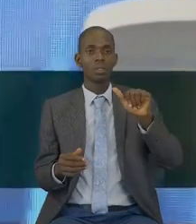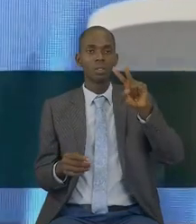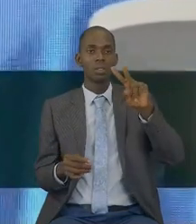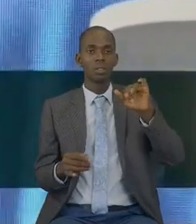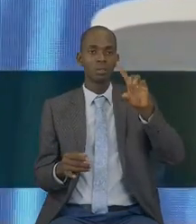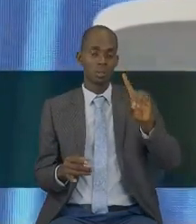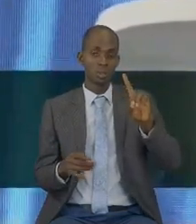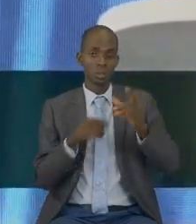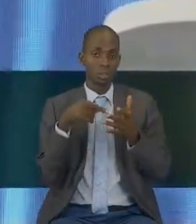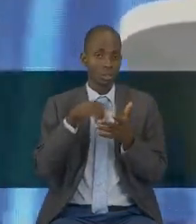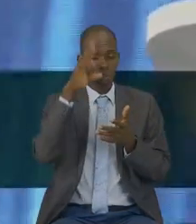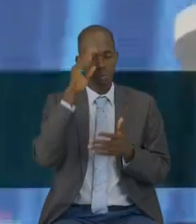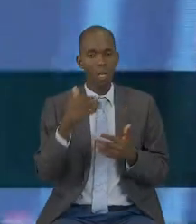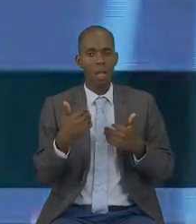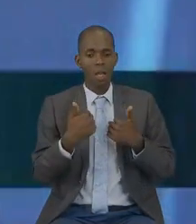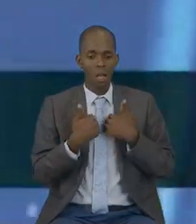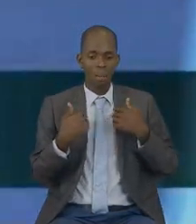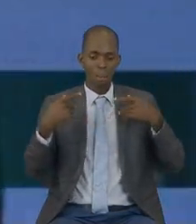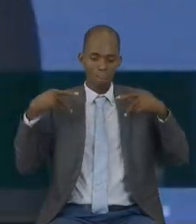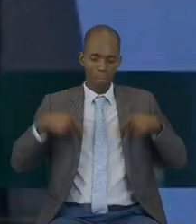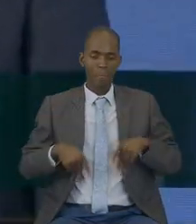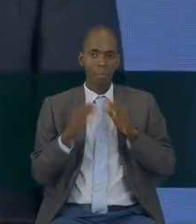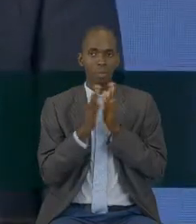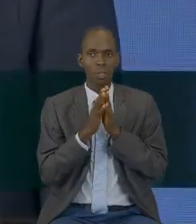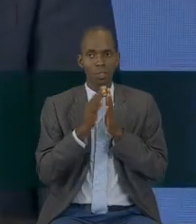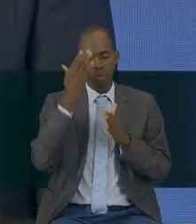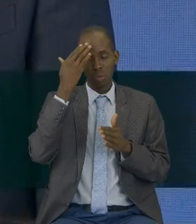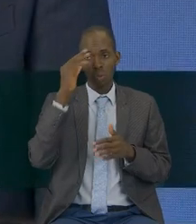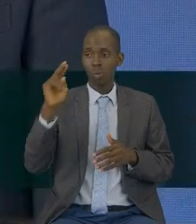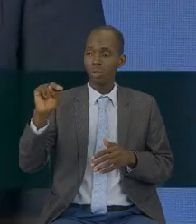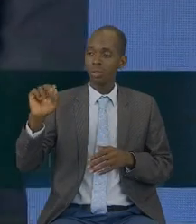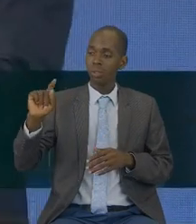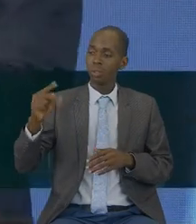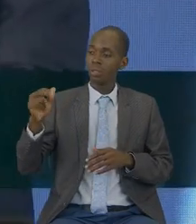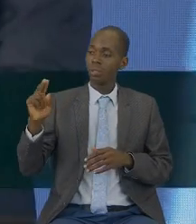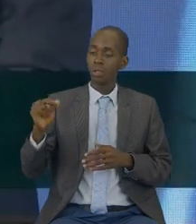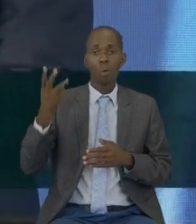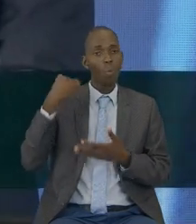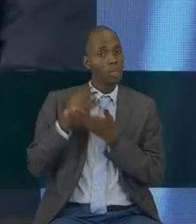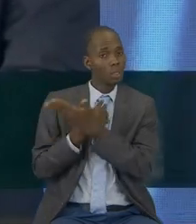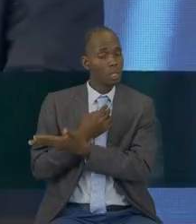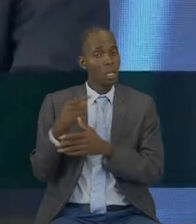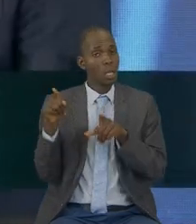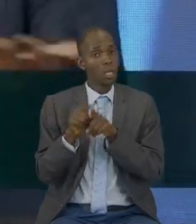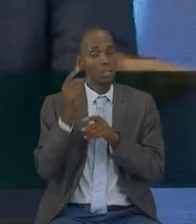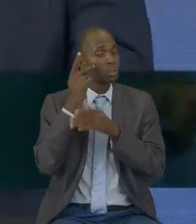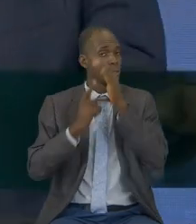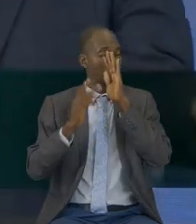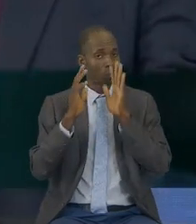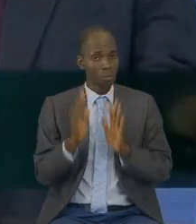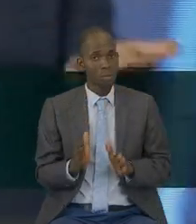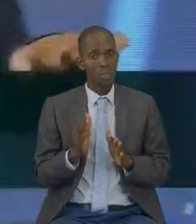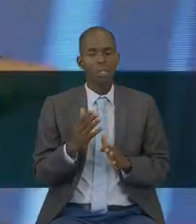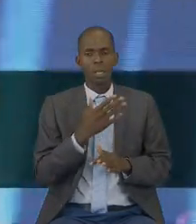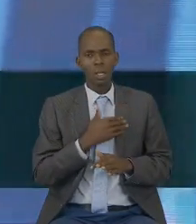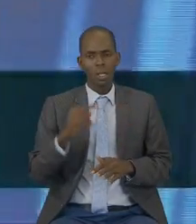personal prayer. You know, Nathan was there as the prophet, and Nathan was not far away, and Nathan